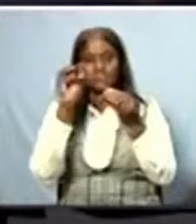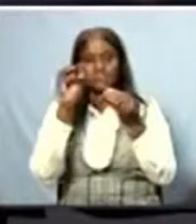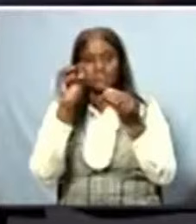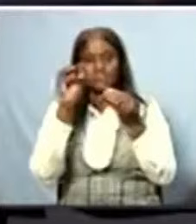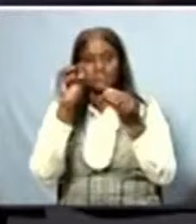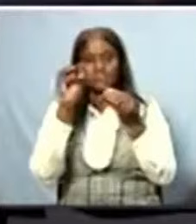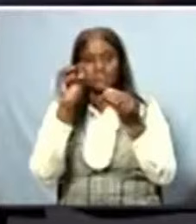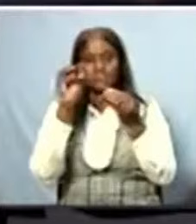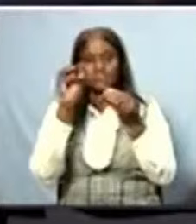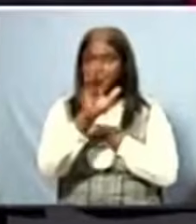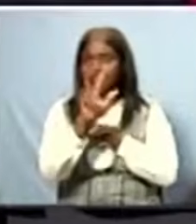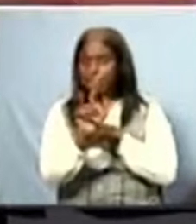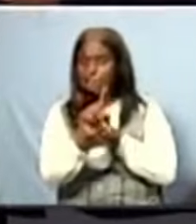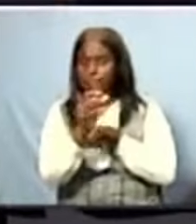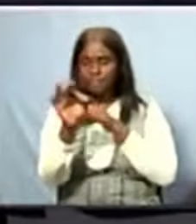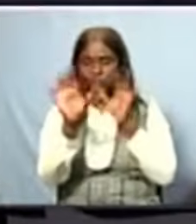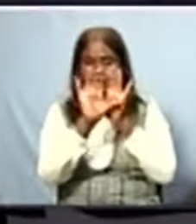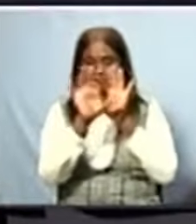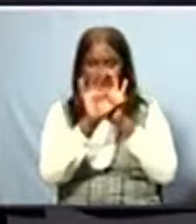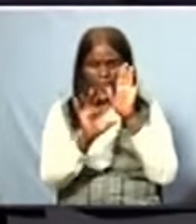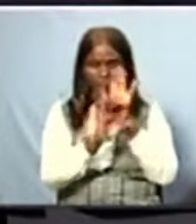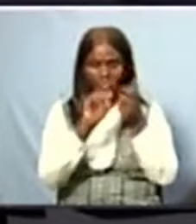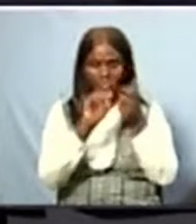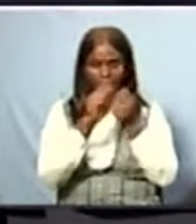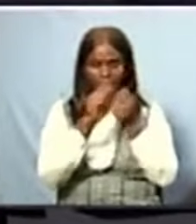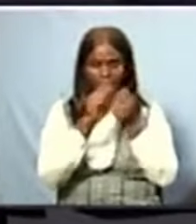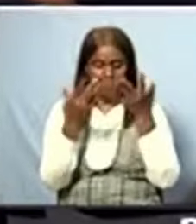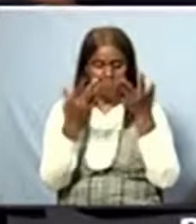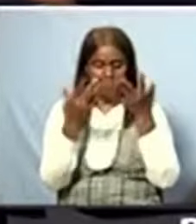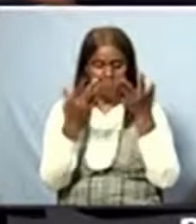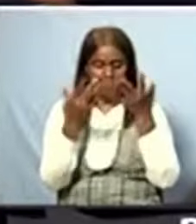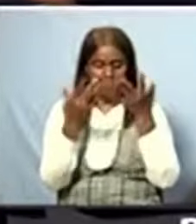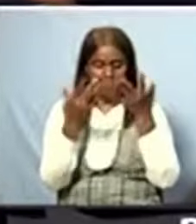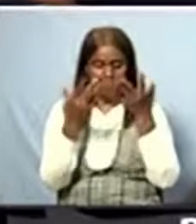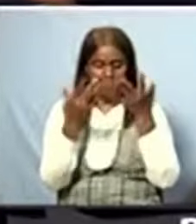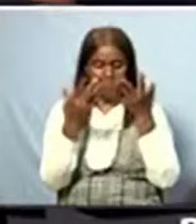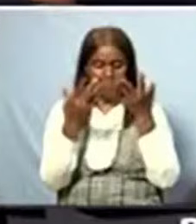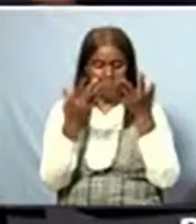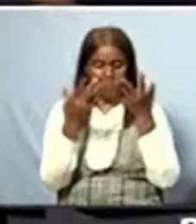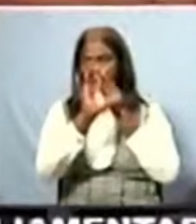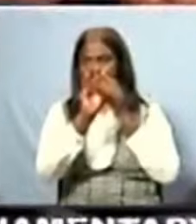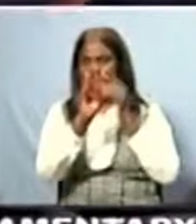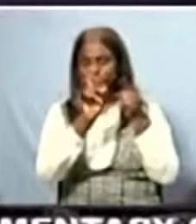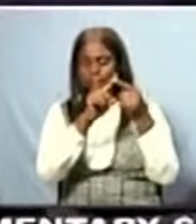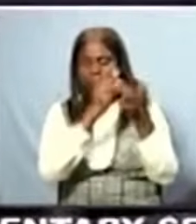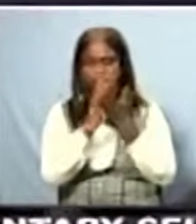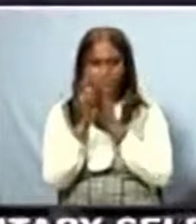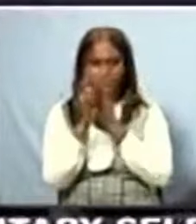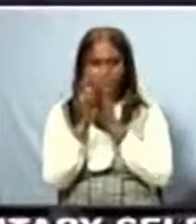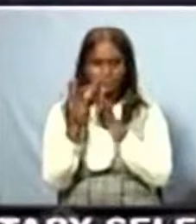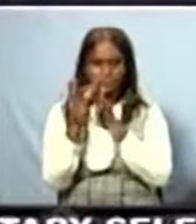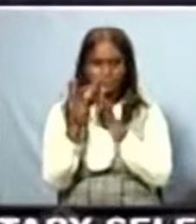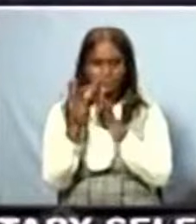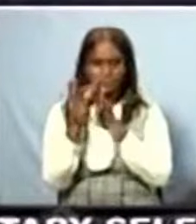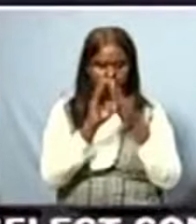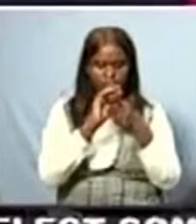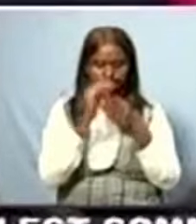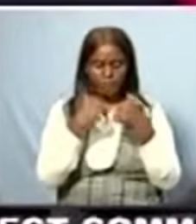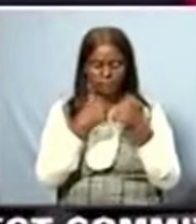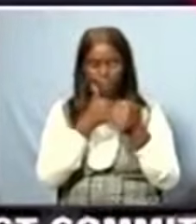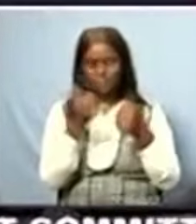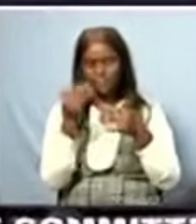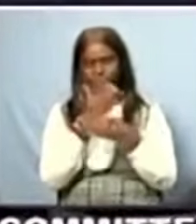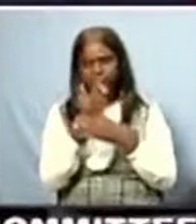Clause 153 of the Constitution is being amended to insert a new Clause 7 to prohibit a council from sitting or conducting any